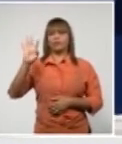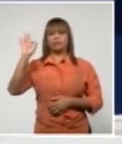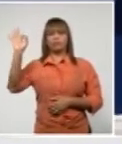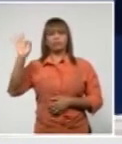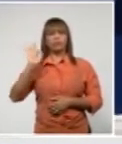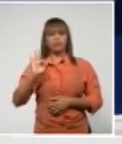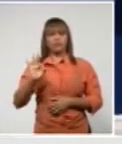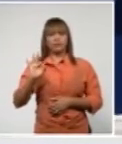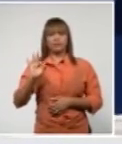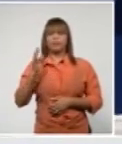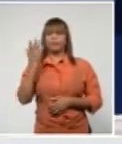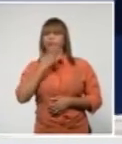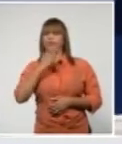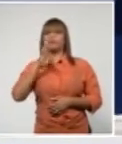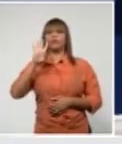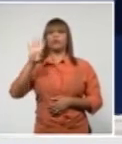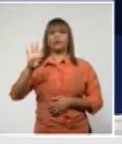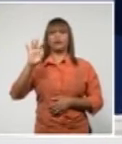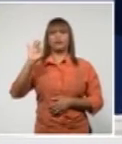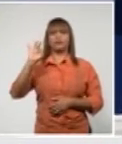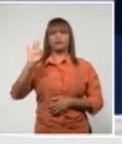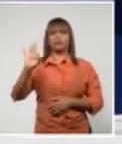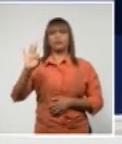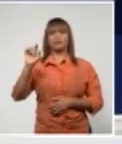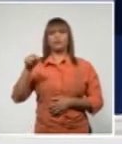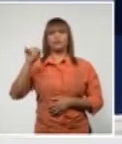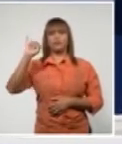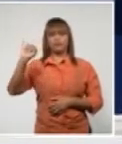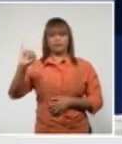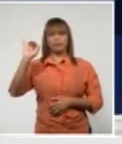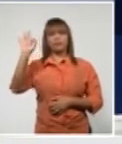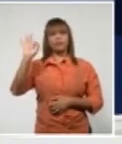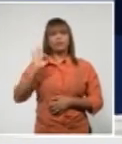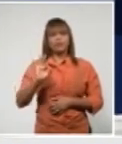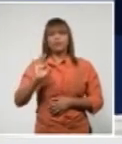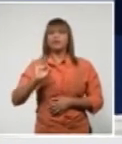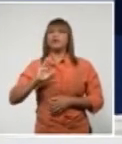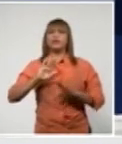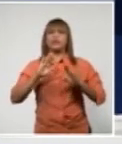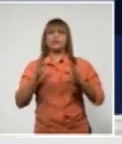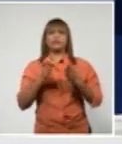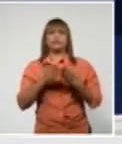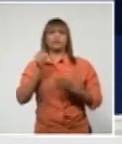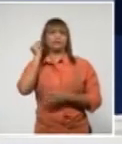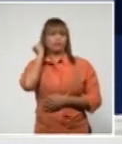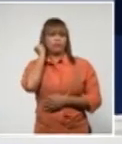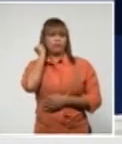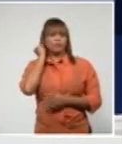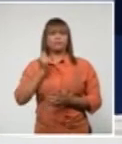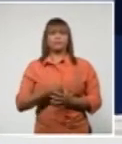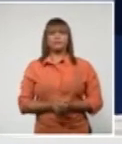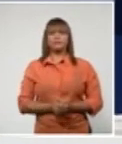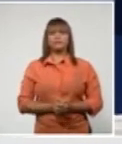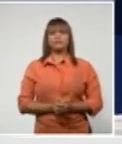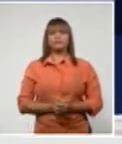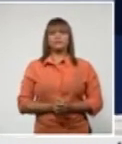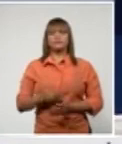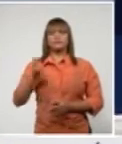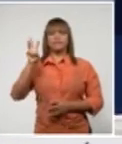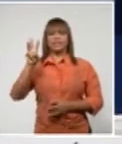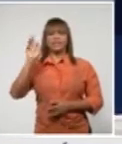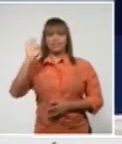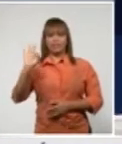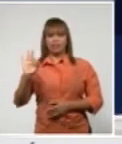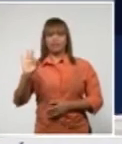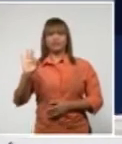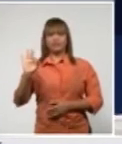positive for COVID-19 yesterday are between 20 and 39 years of age. 13